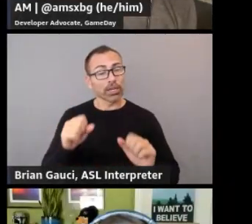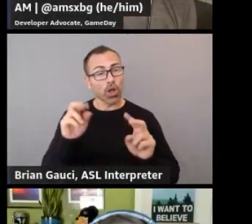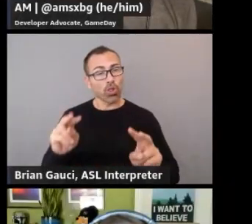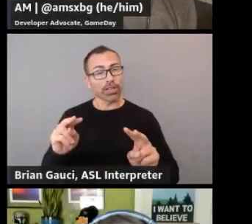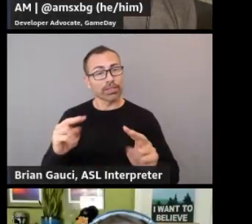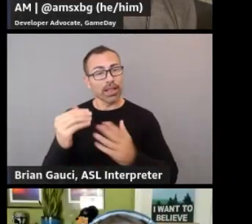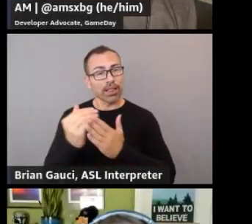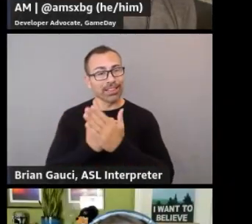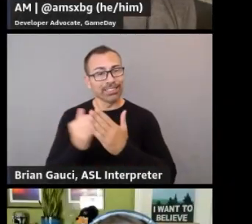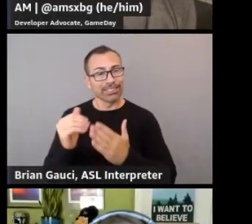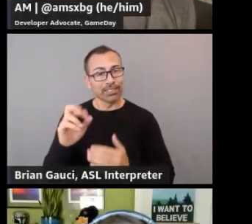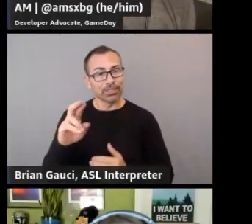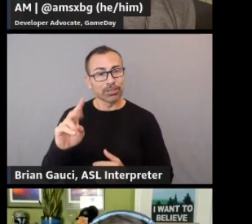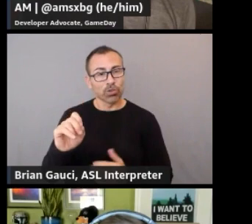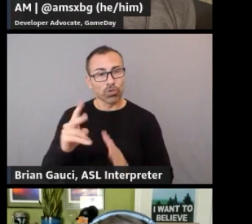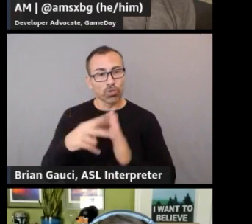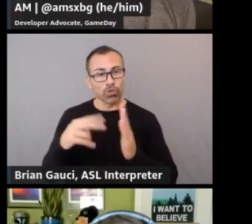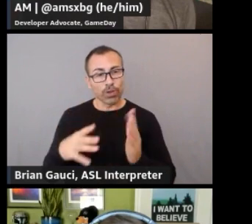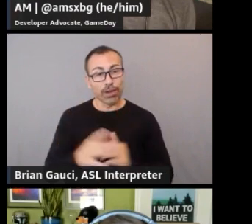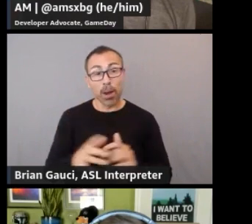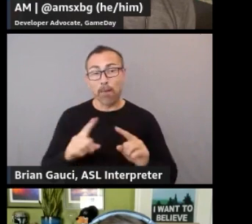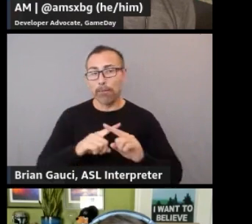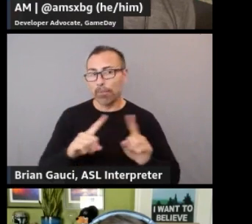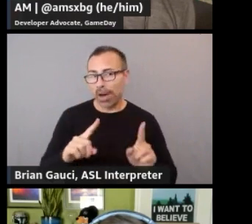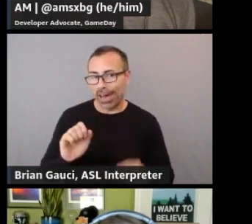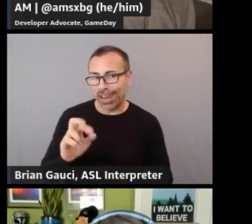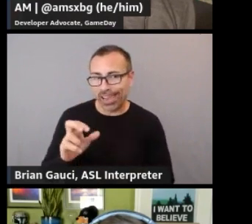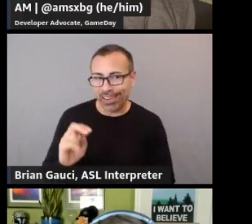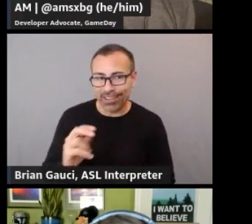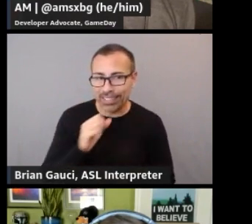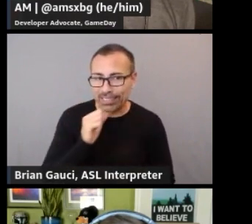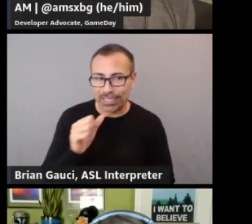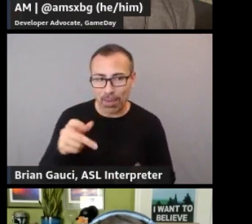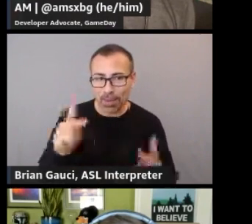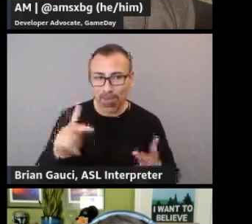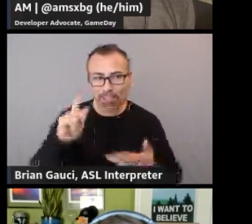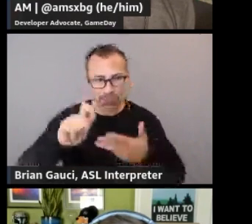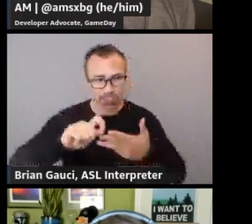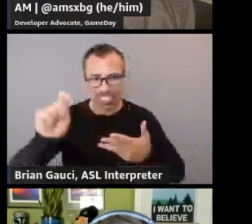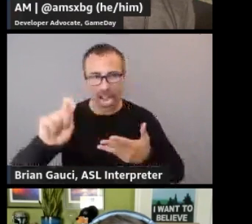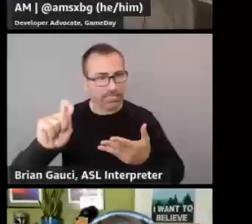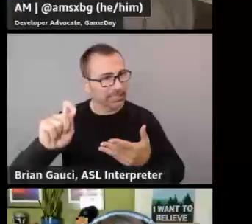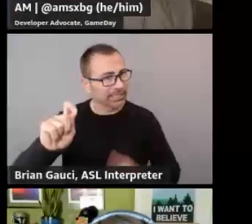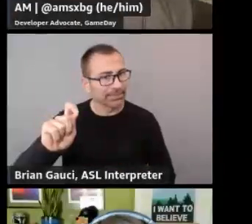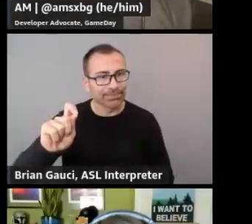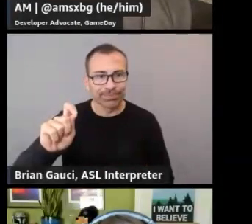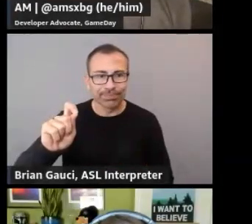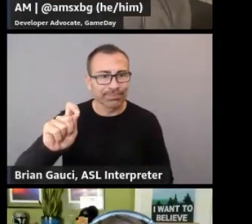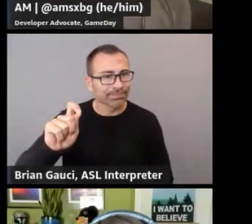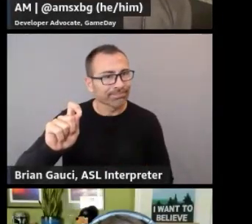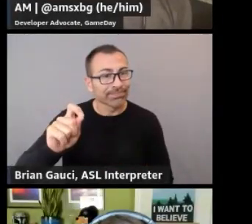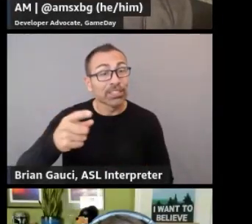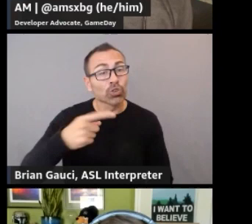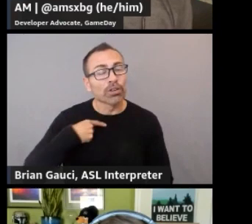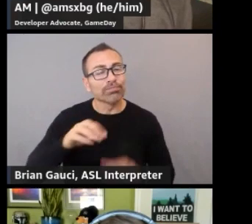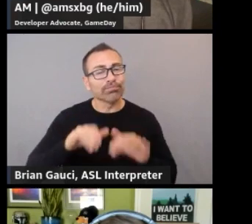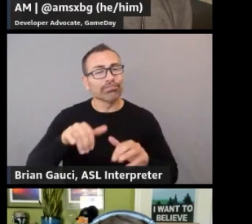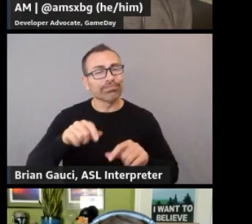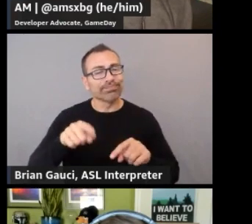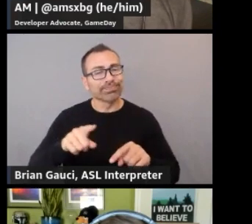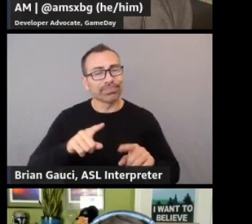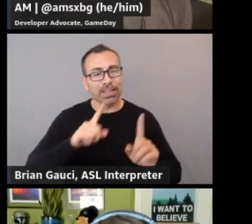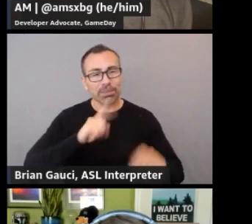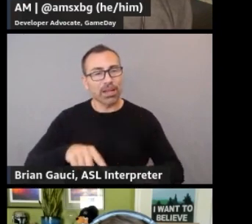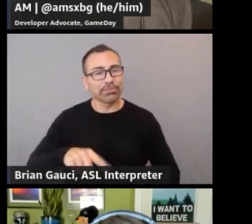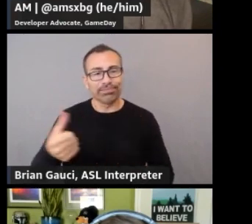But Aaron is not allowed to check off one of the tasks in the list. That's access denied. Being a reader allows you